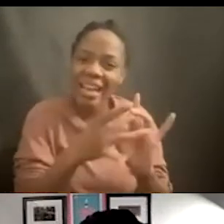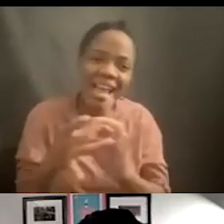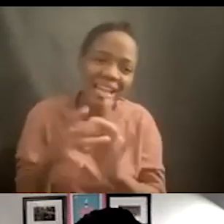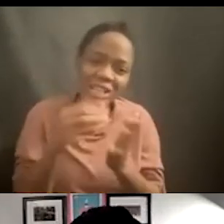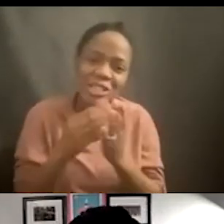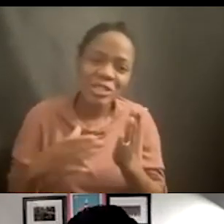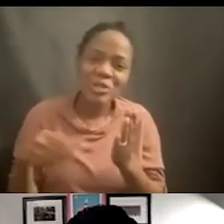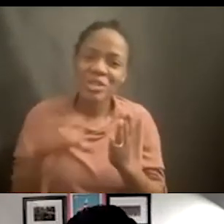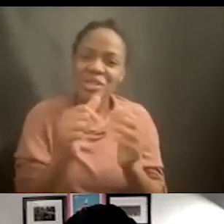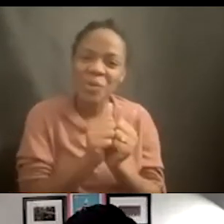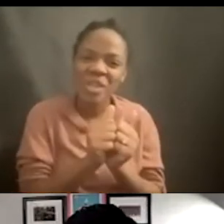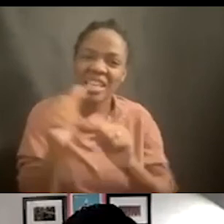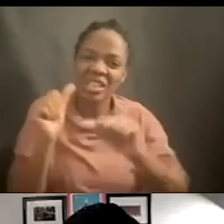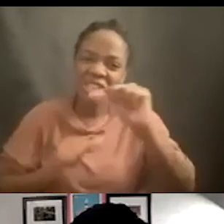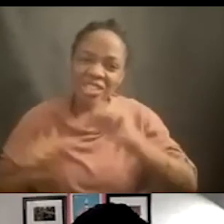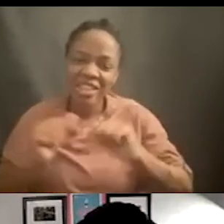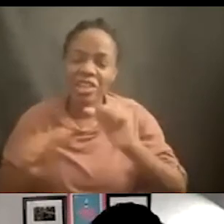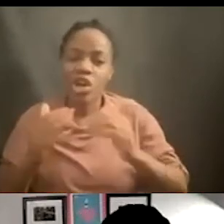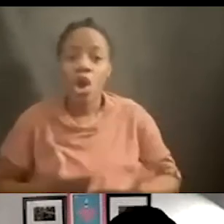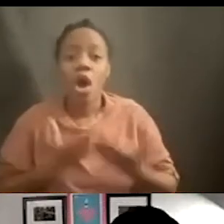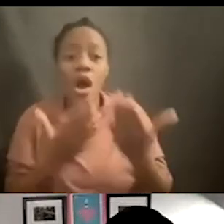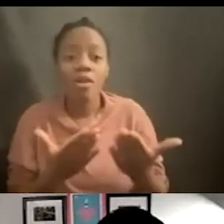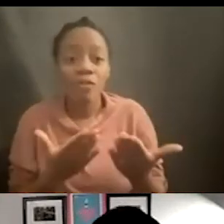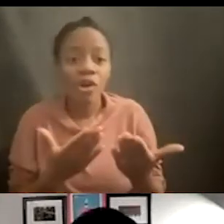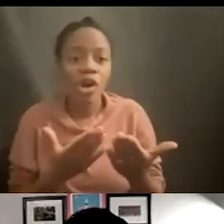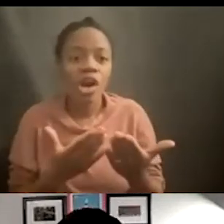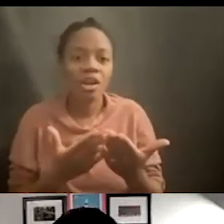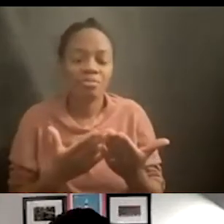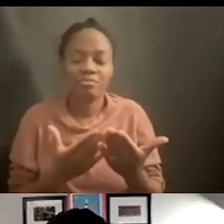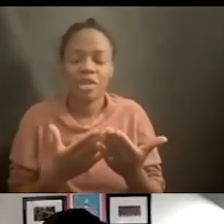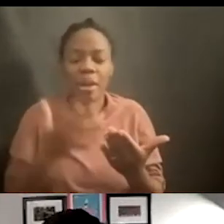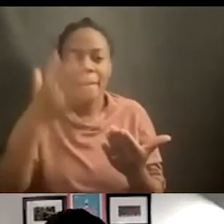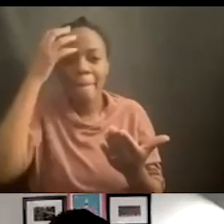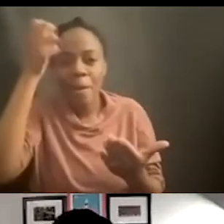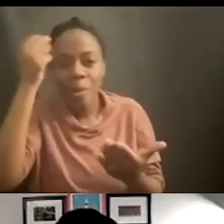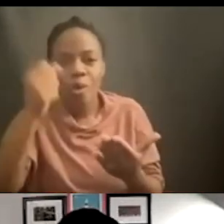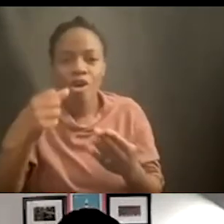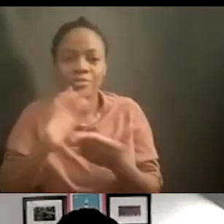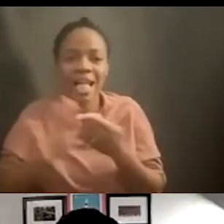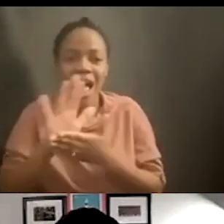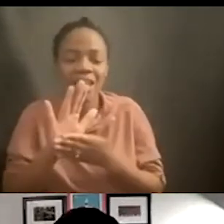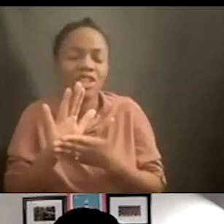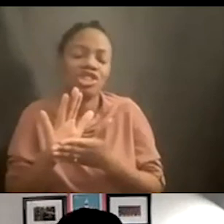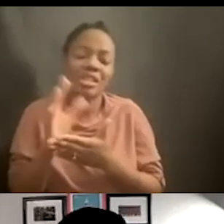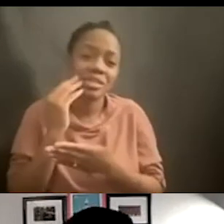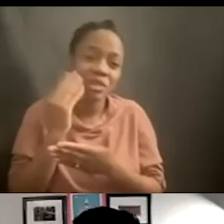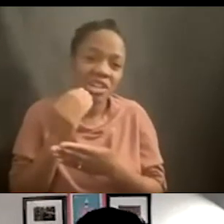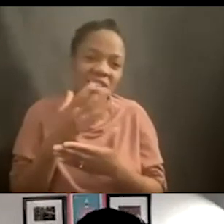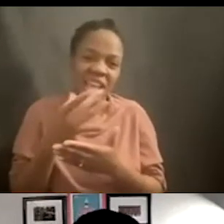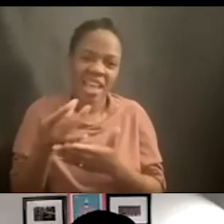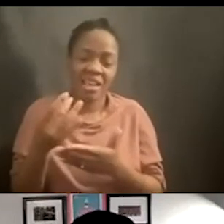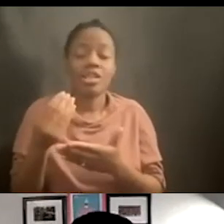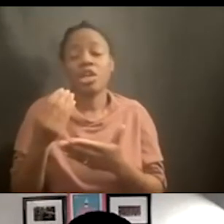other and offering enriching and memorable college experiences, and building a sense of belonging. So I think